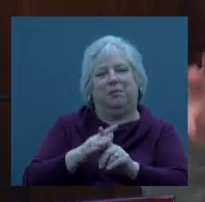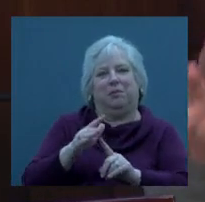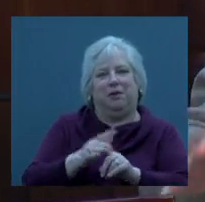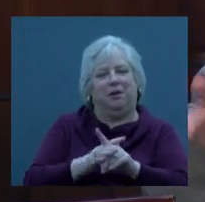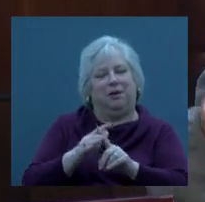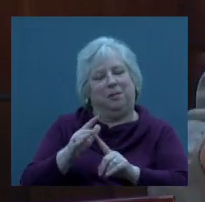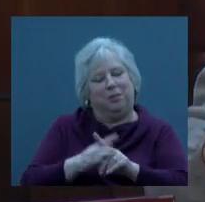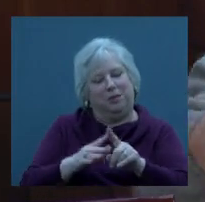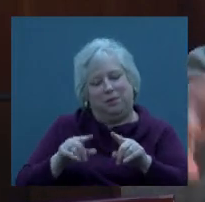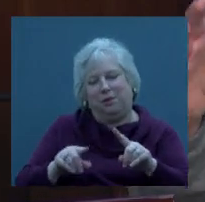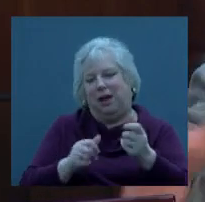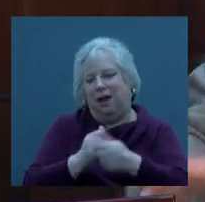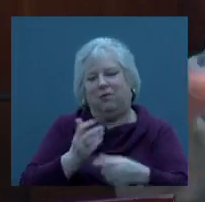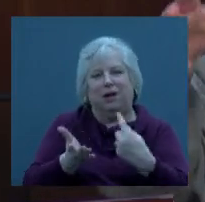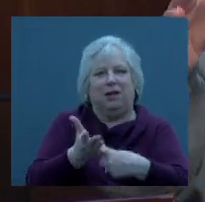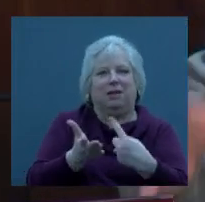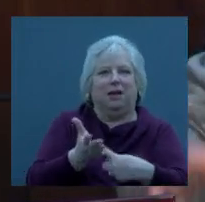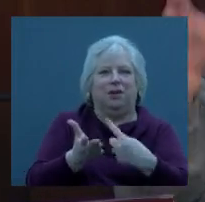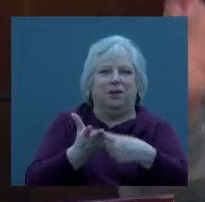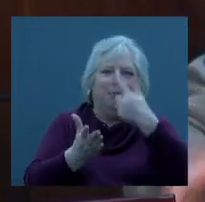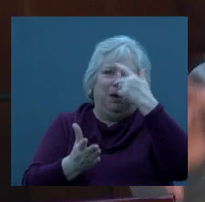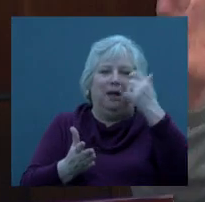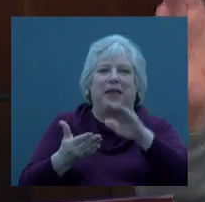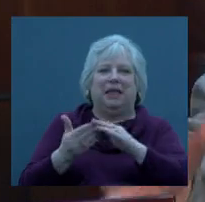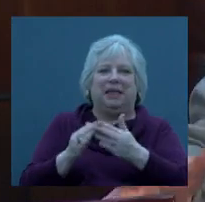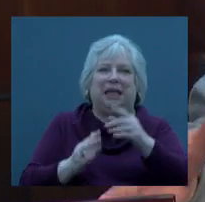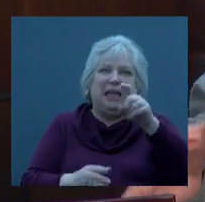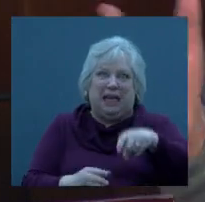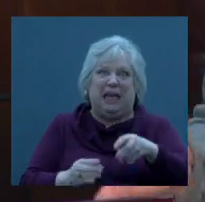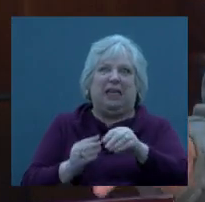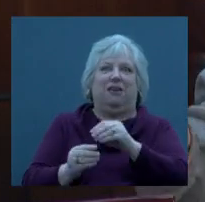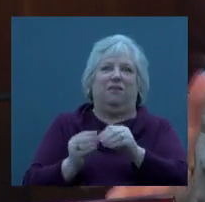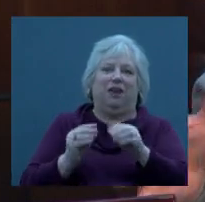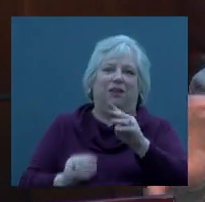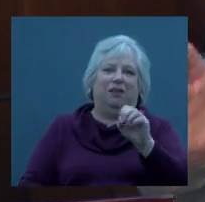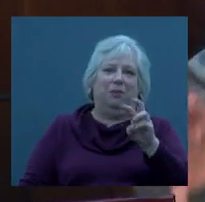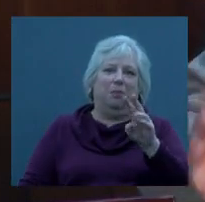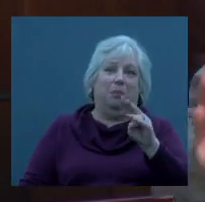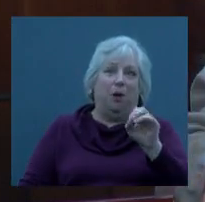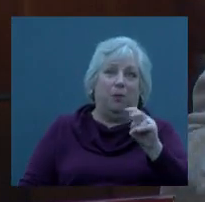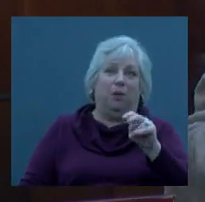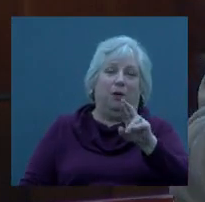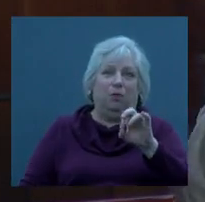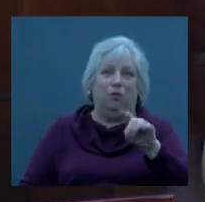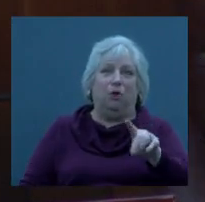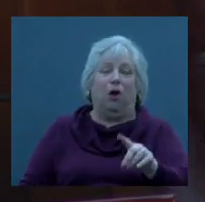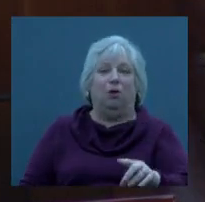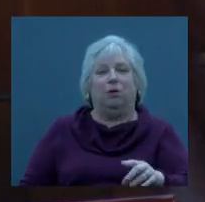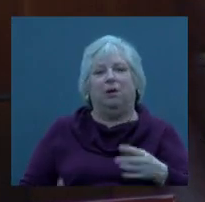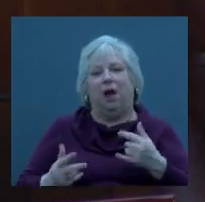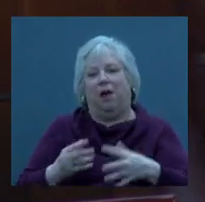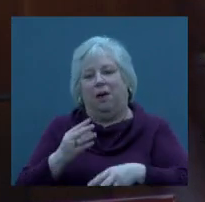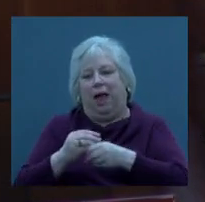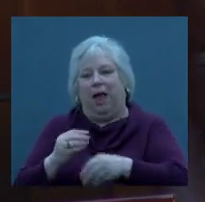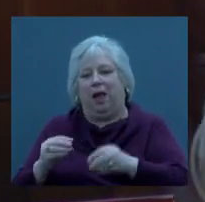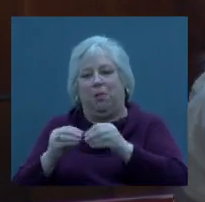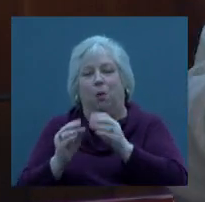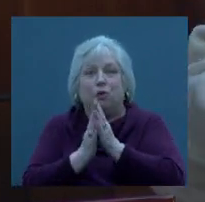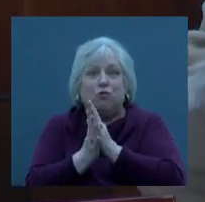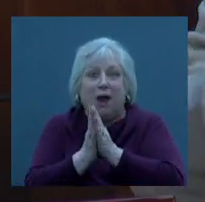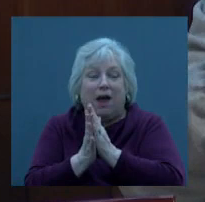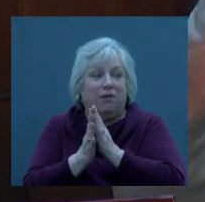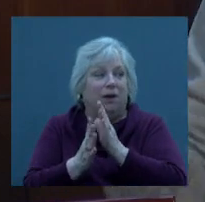virtually every discussion we have, because the city needs to fix Bowman Road. Now, whether adding more traffic to